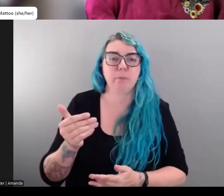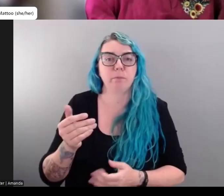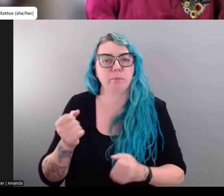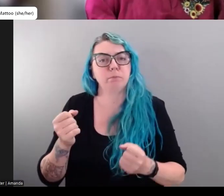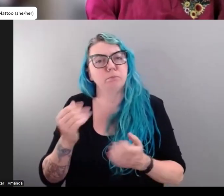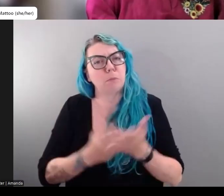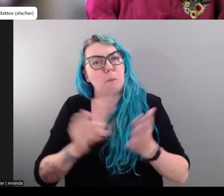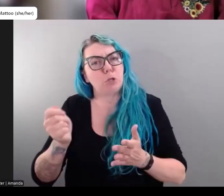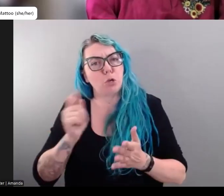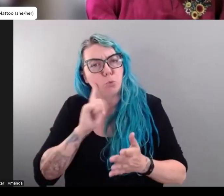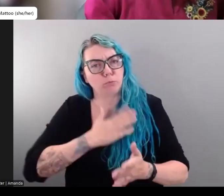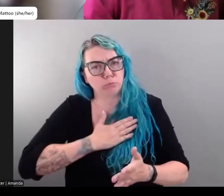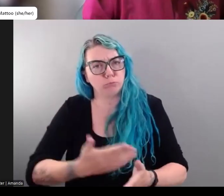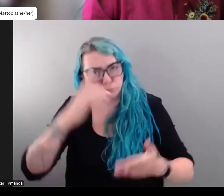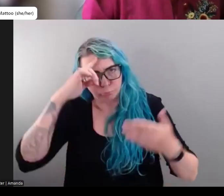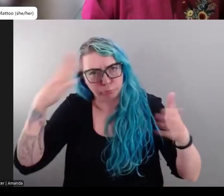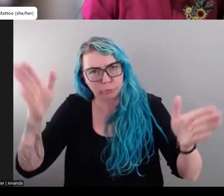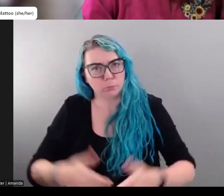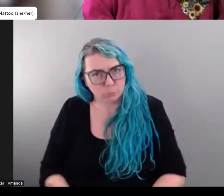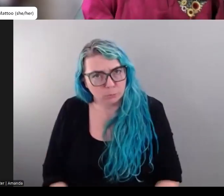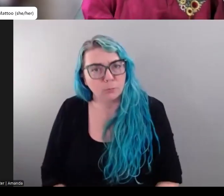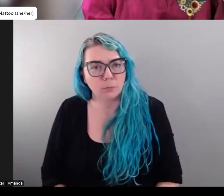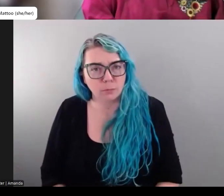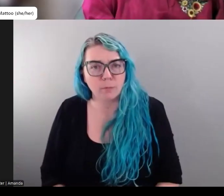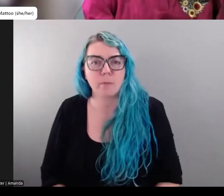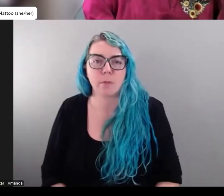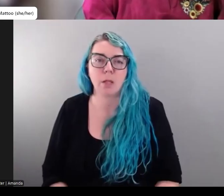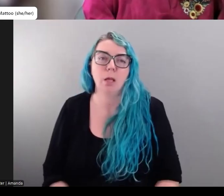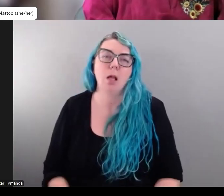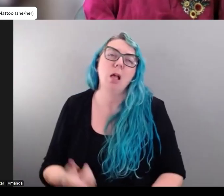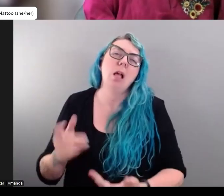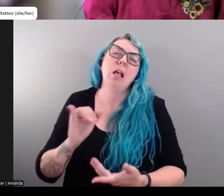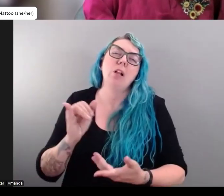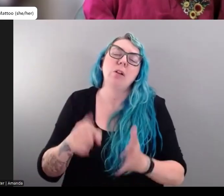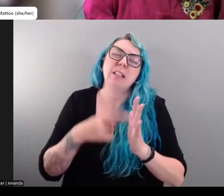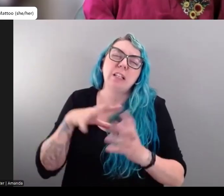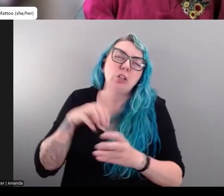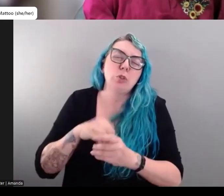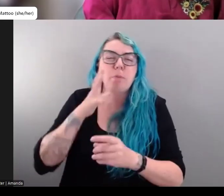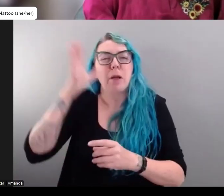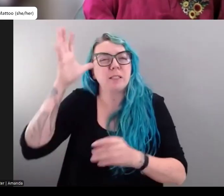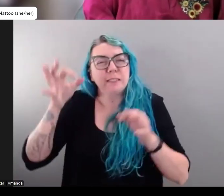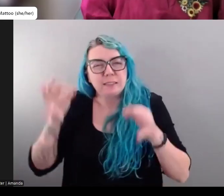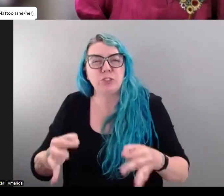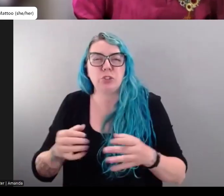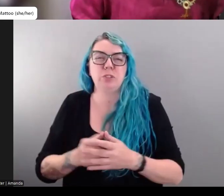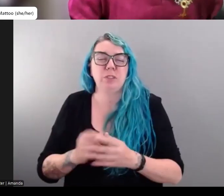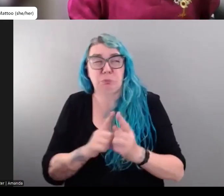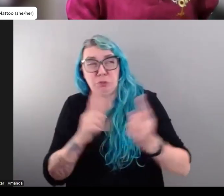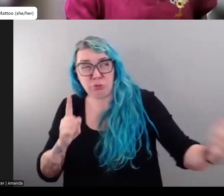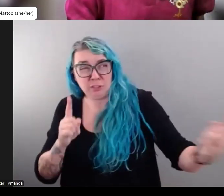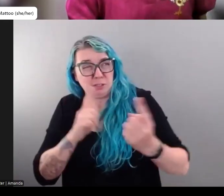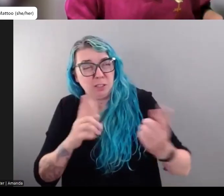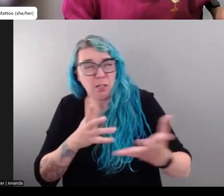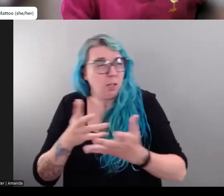the parenting decisions and some of the conditions that are being imposed. At that stage, it can be very helpful.